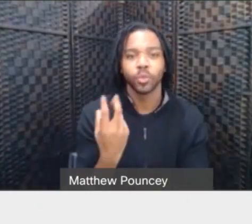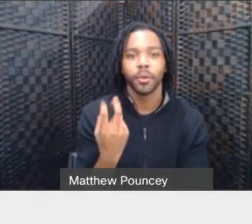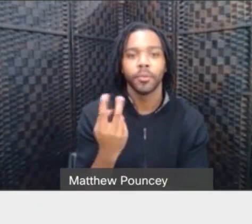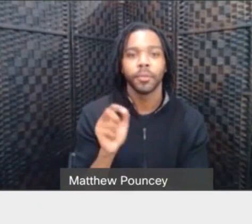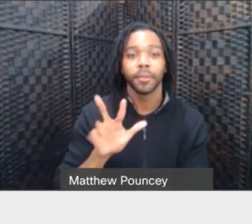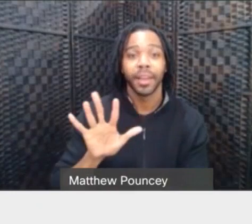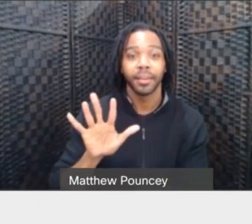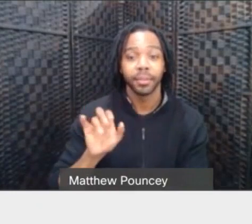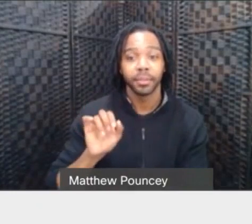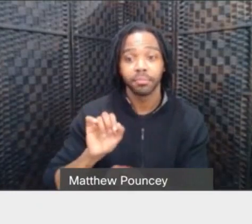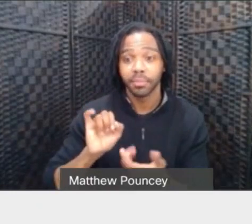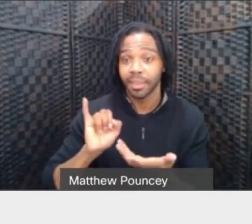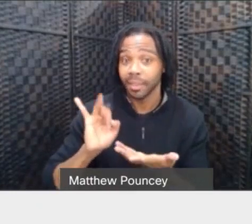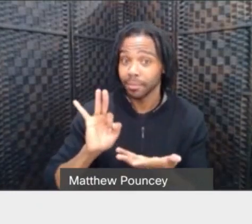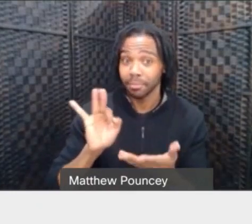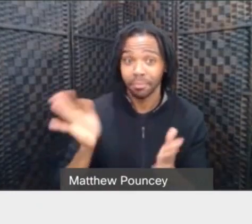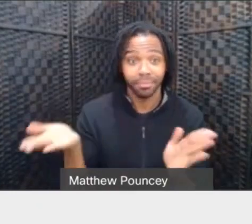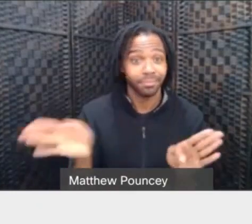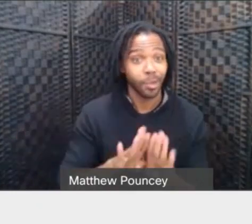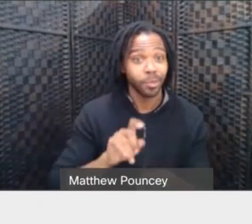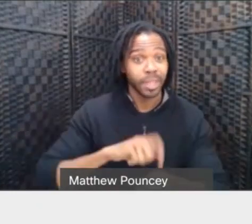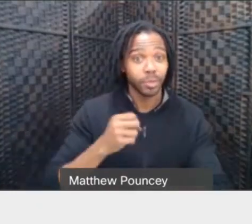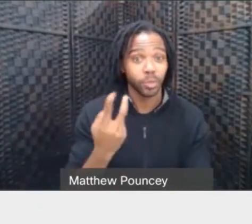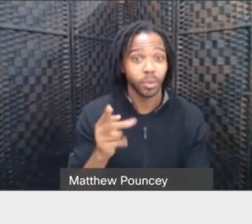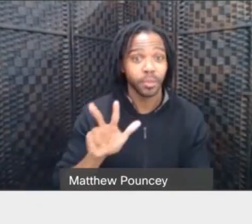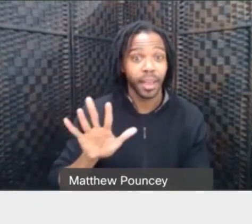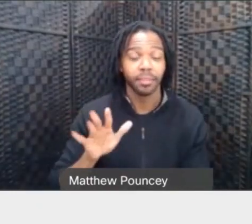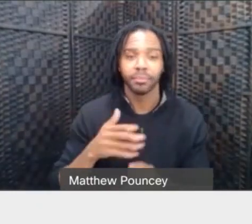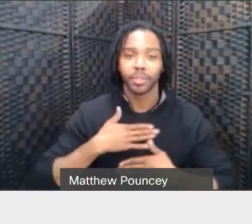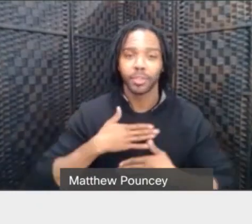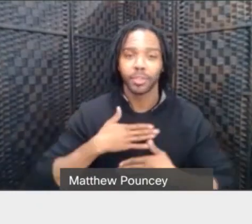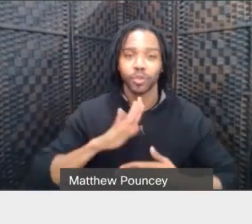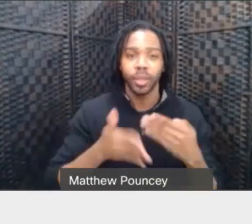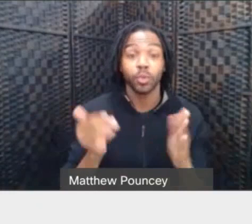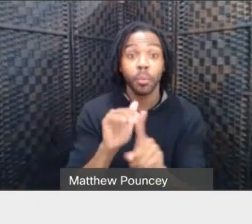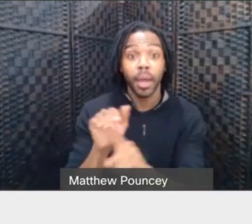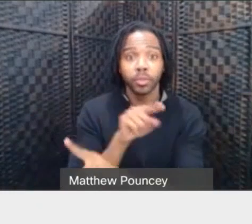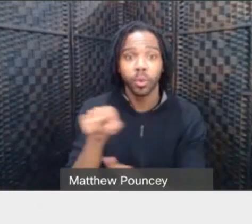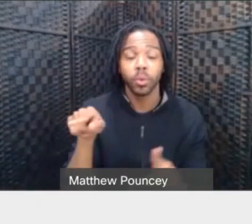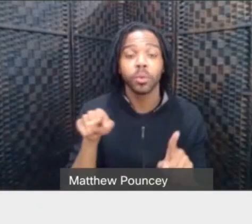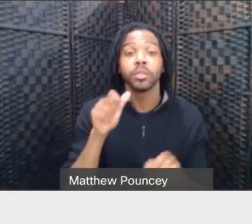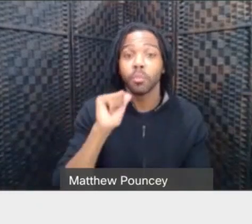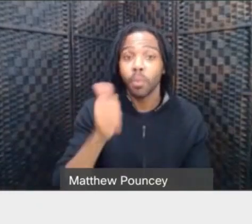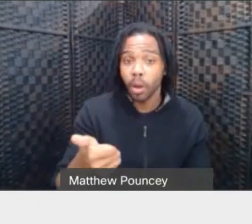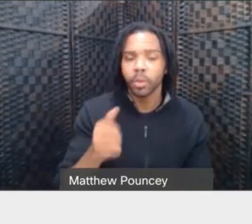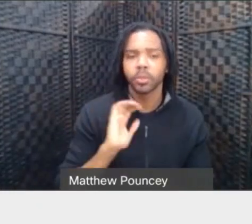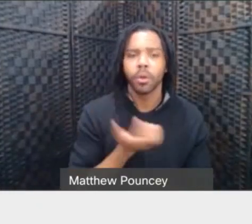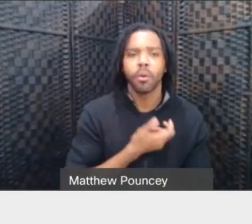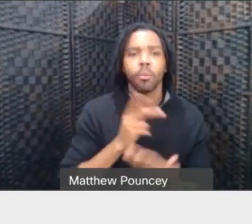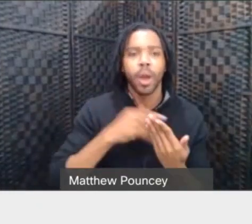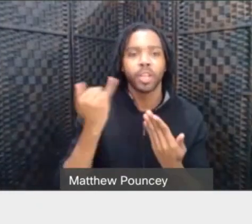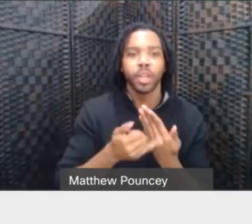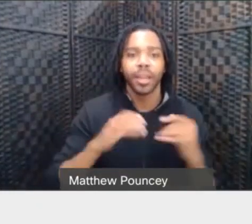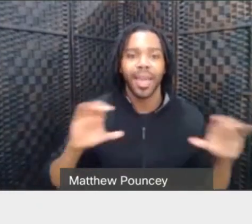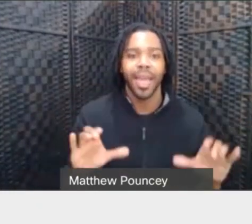If that's the case, have a good weekend. Just as a reminder for people, tomorrow is the project action meeting. You